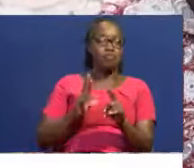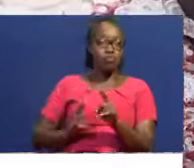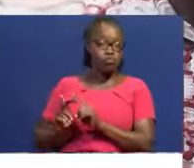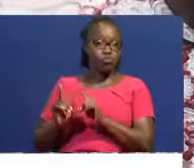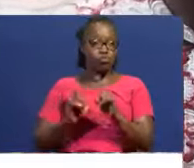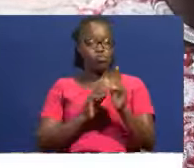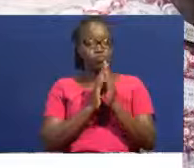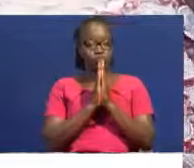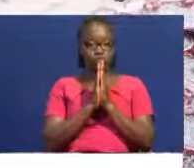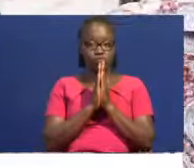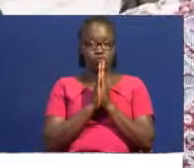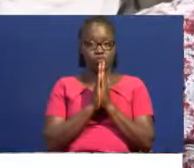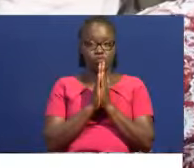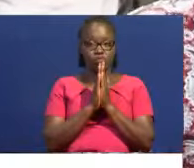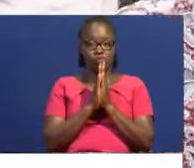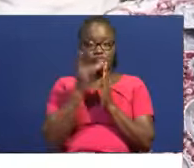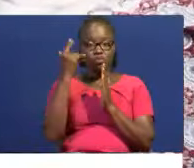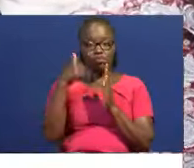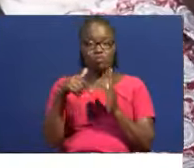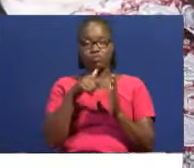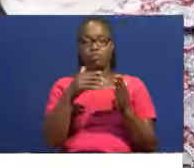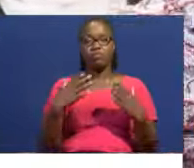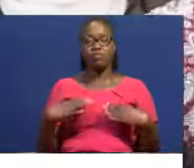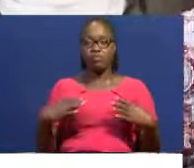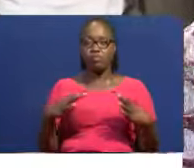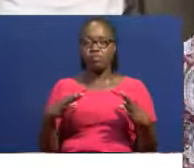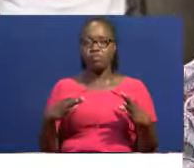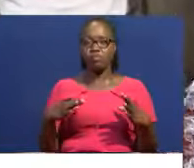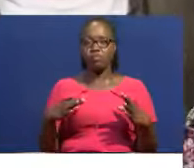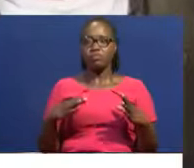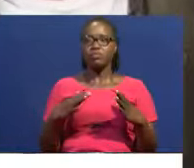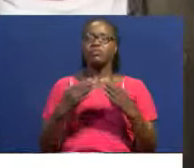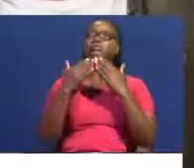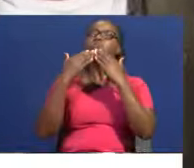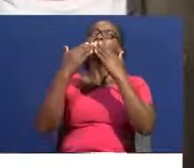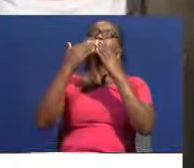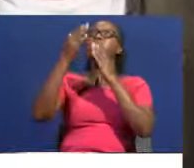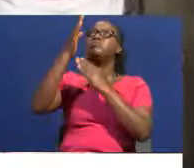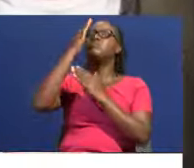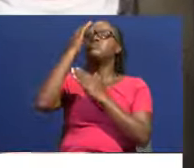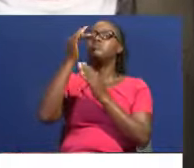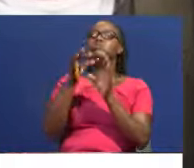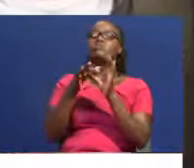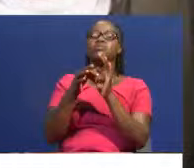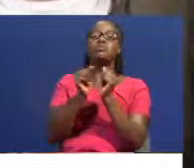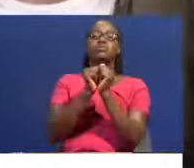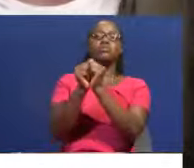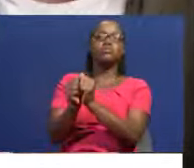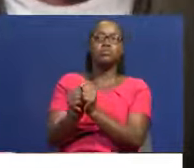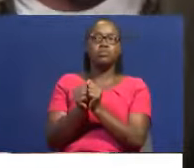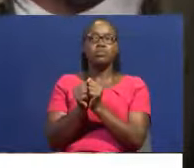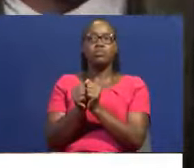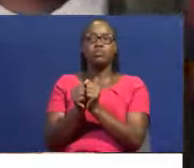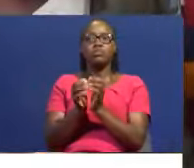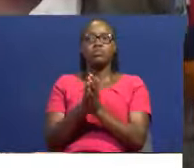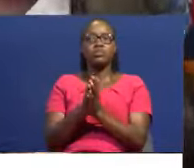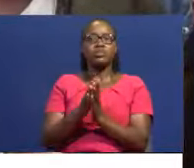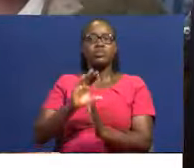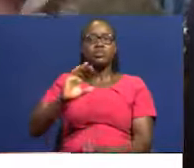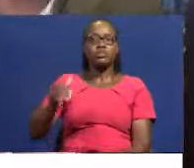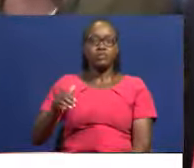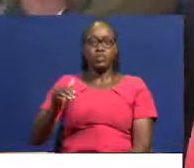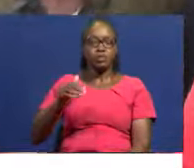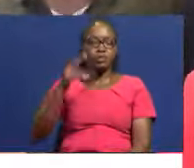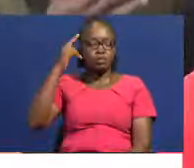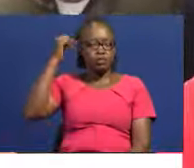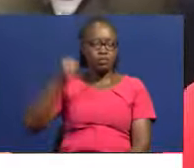hii maombi kwa ajili ya watu wetu na tunakushukuru Mungu kwa sababu tumeungana pamoja na Narok County